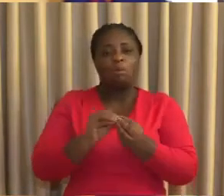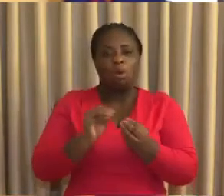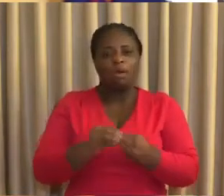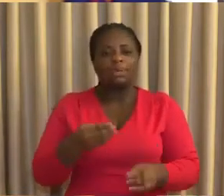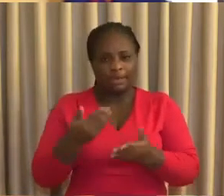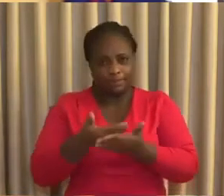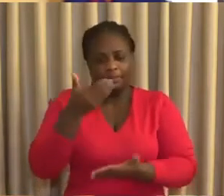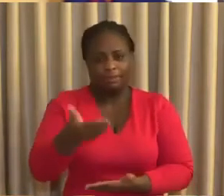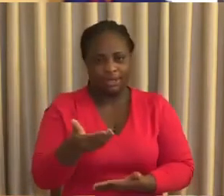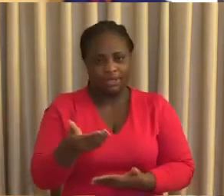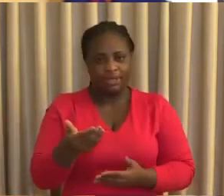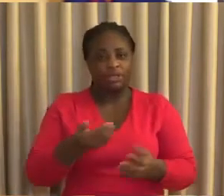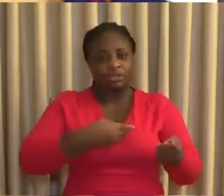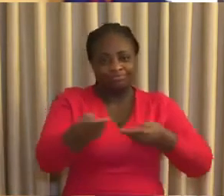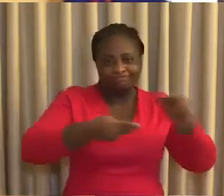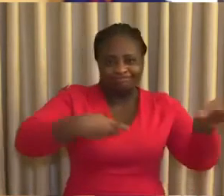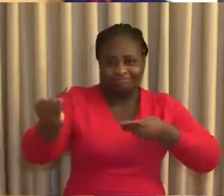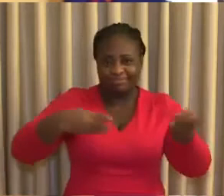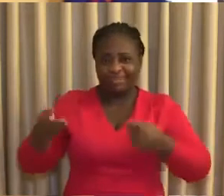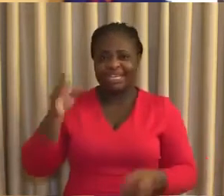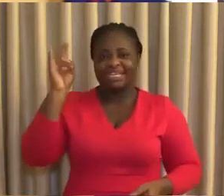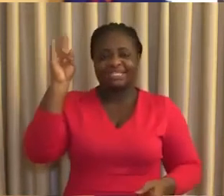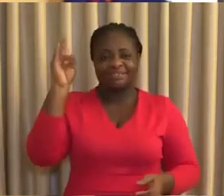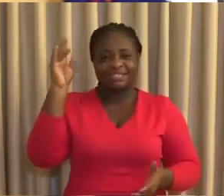of 17,000 coveralls,